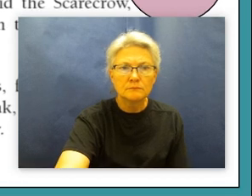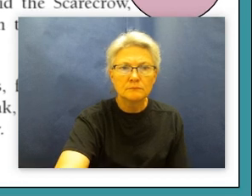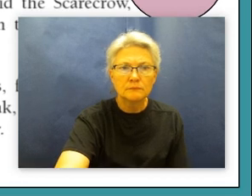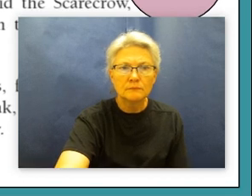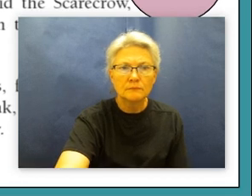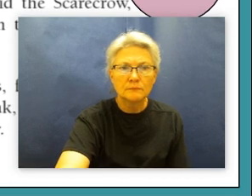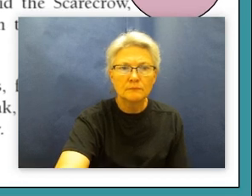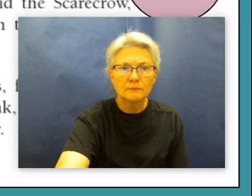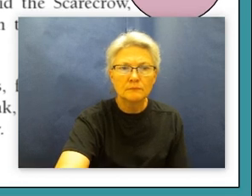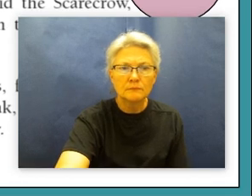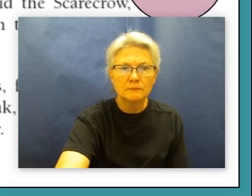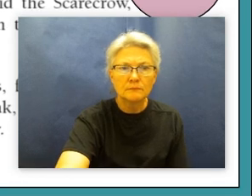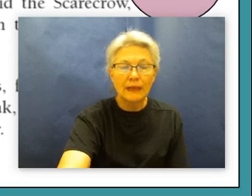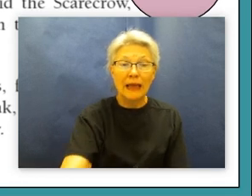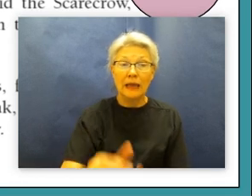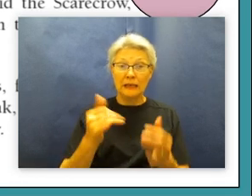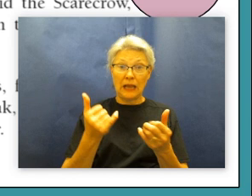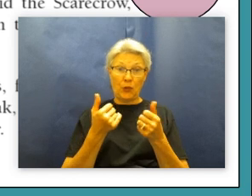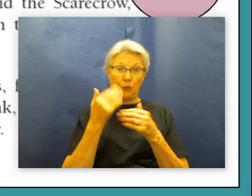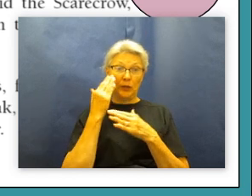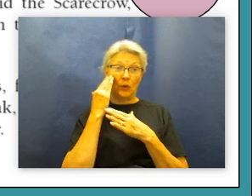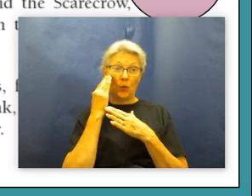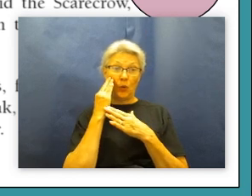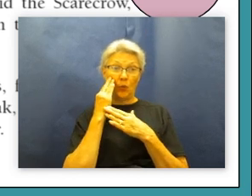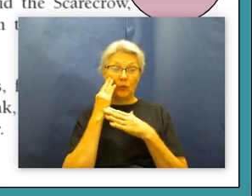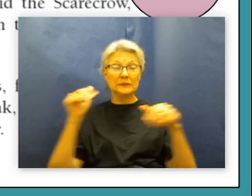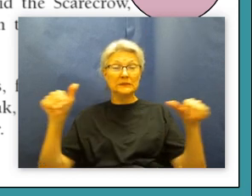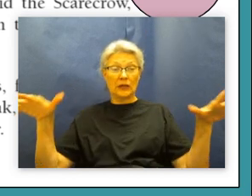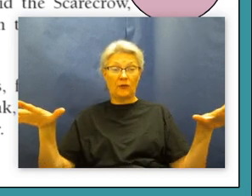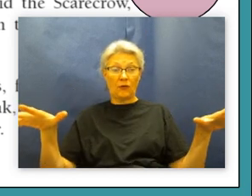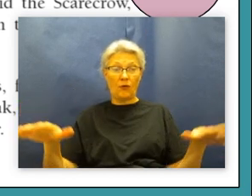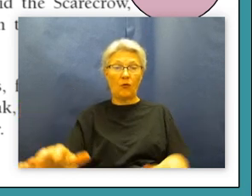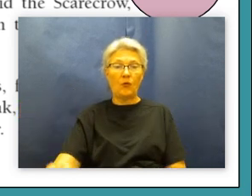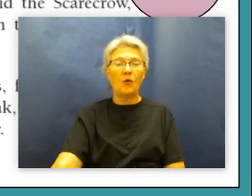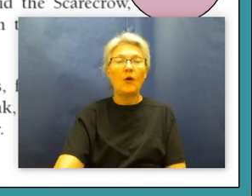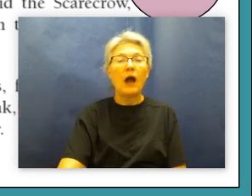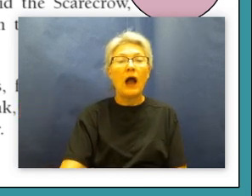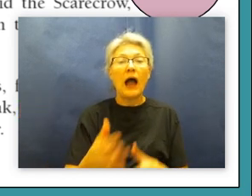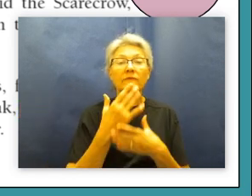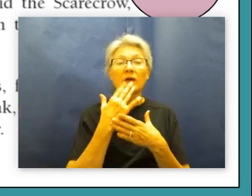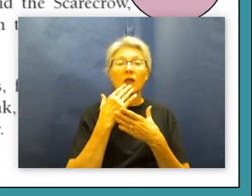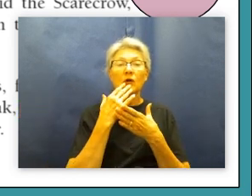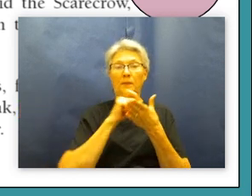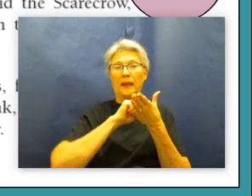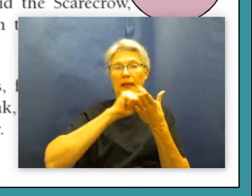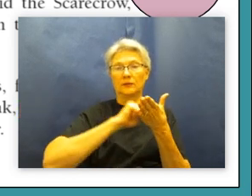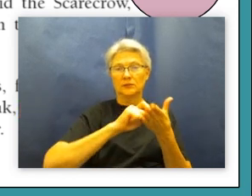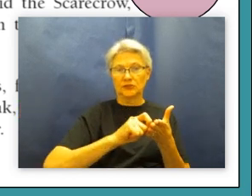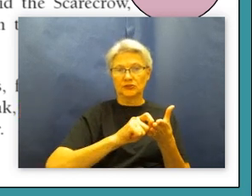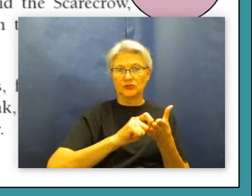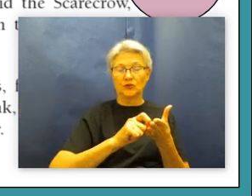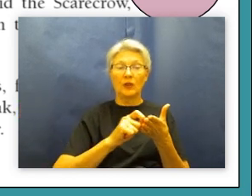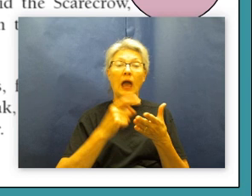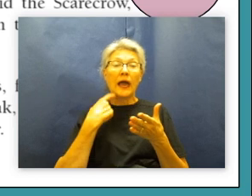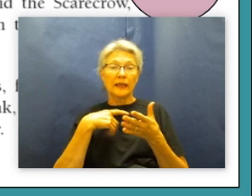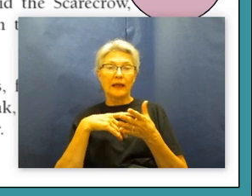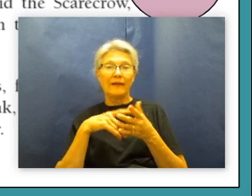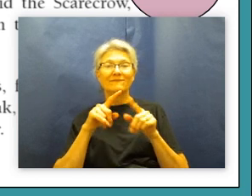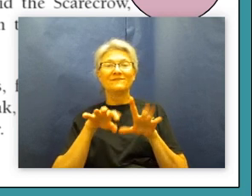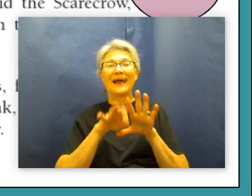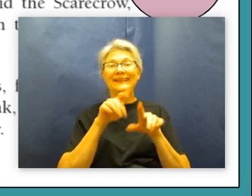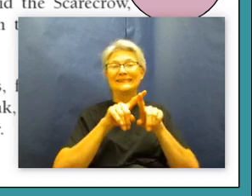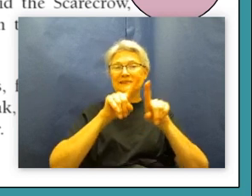Now that we are introduced to the scarecrow at this point, I color coded my annotations so that I can